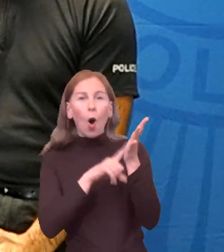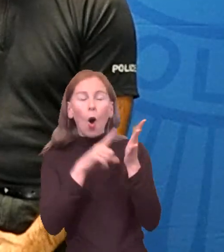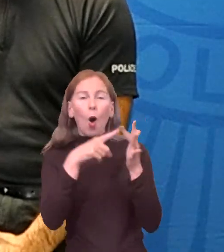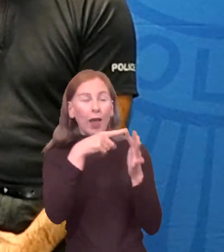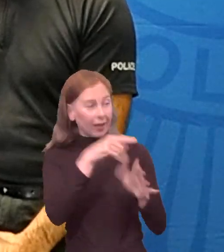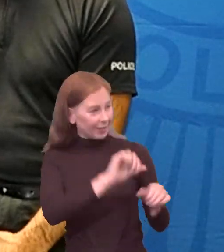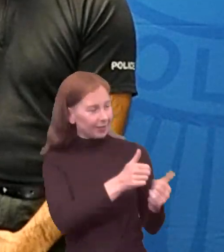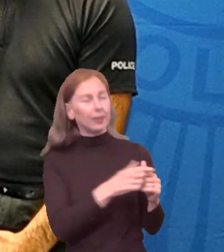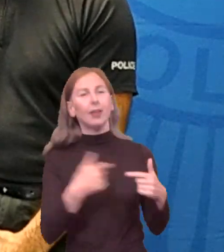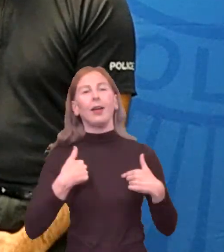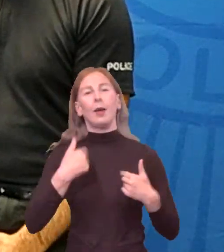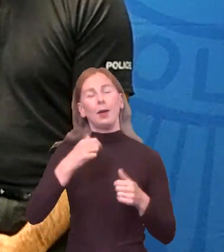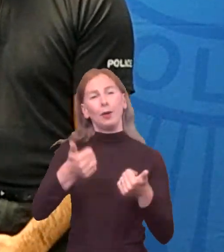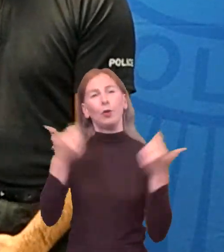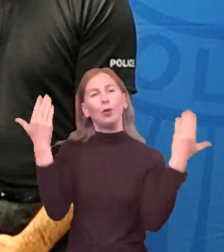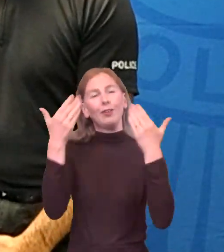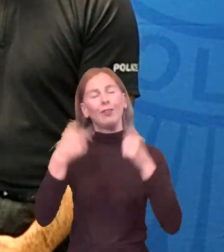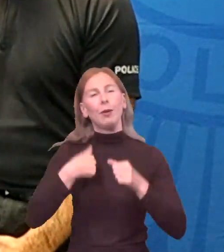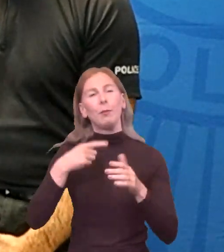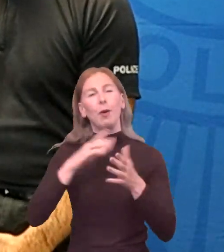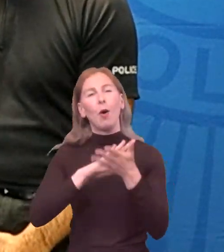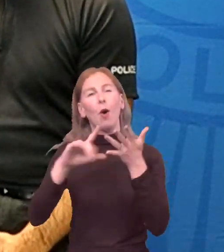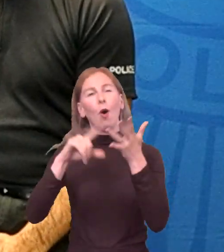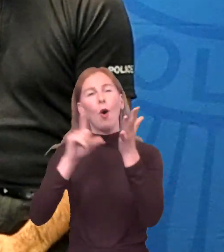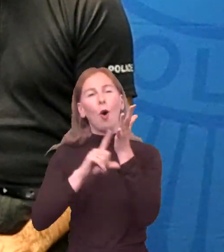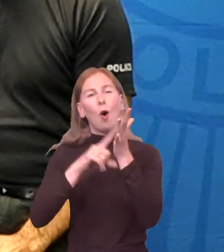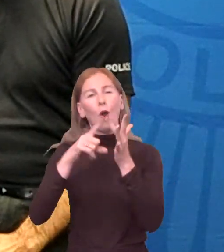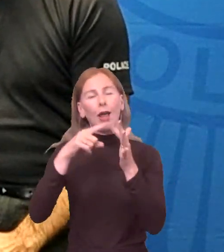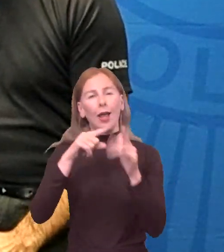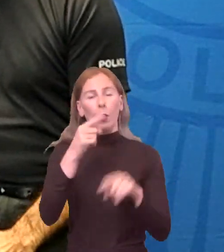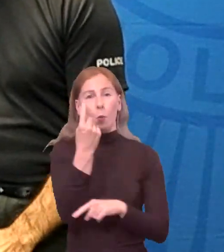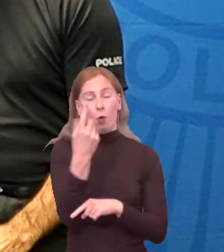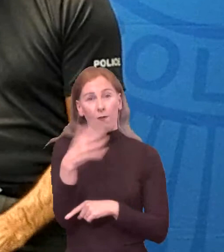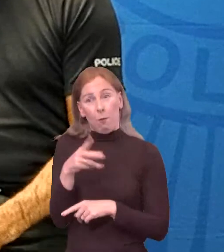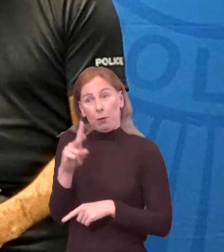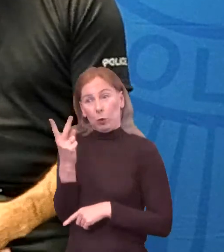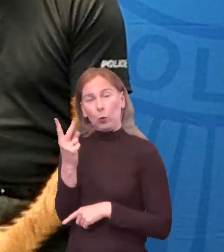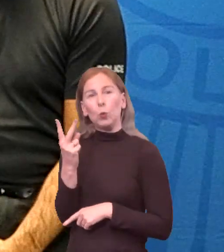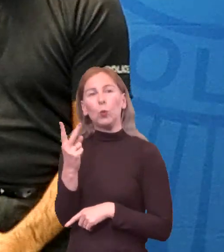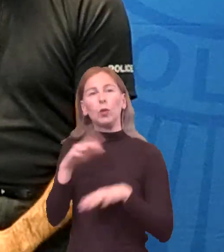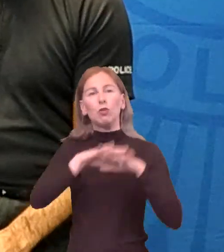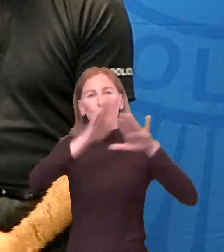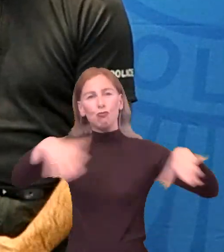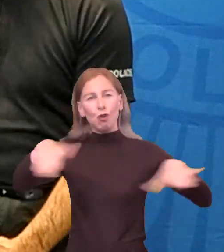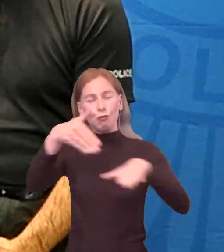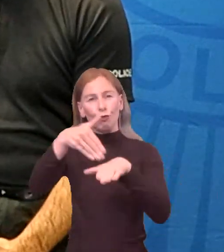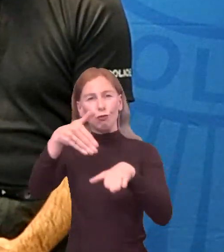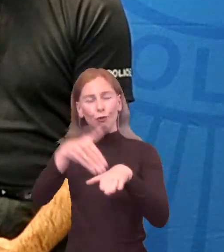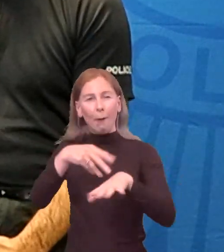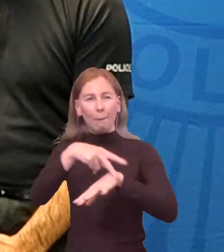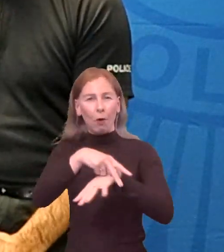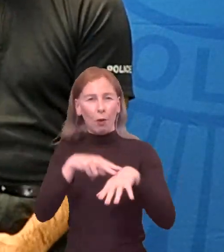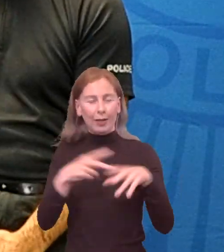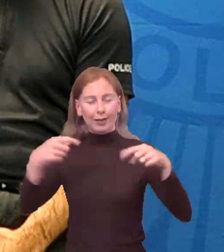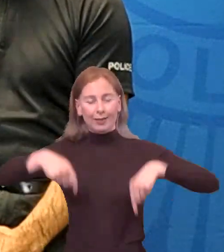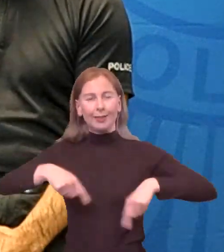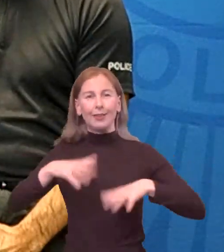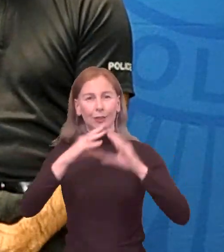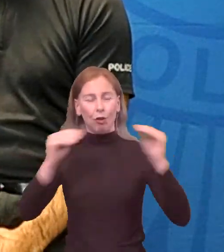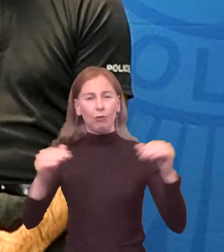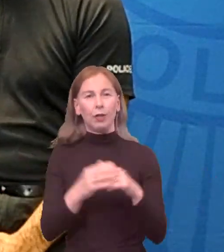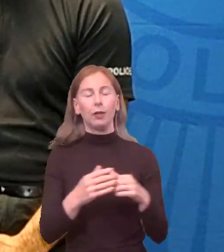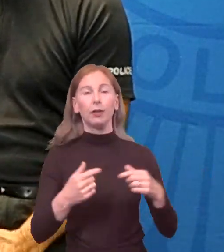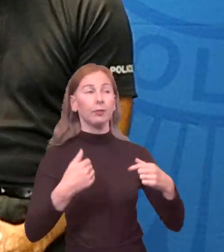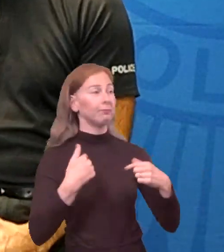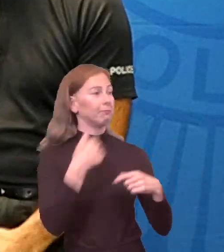Holly. I'm one of the two rural crime officers for Surrey Police. Hi, I'm Michael Hodder, the Chief Inspector and